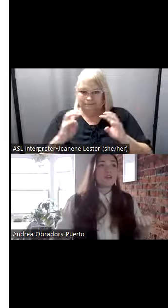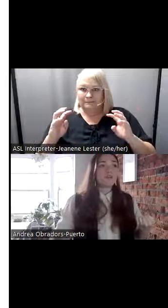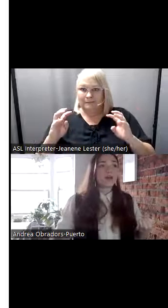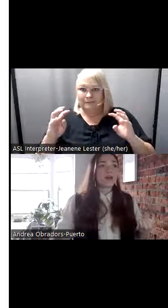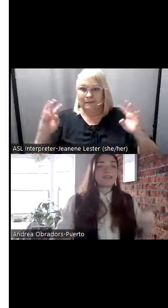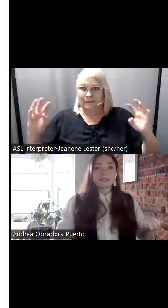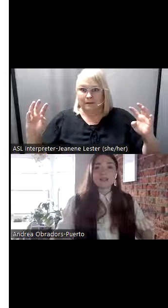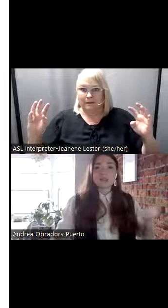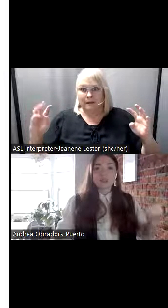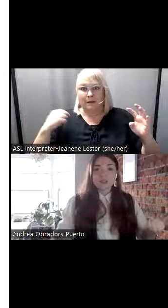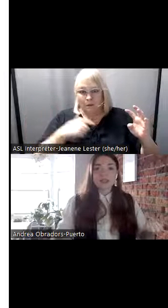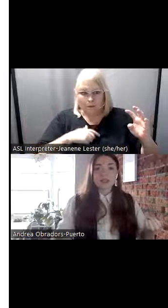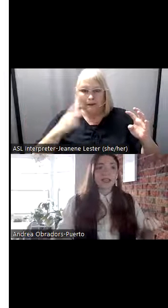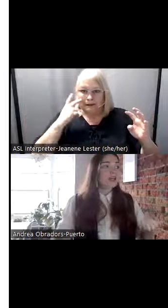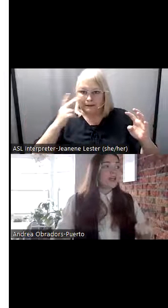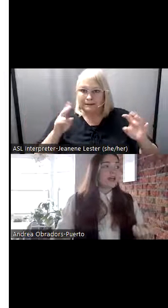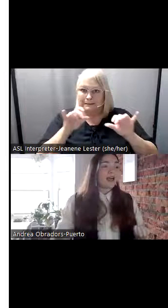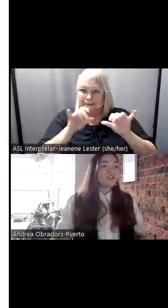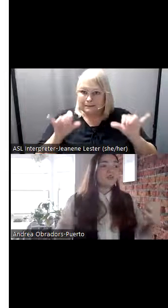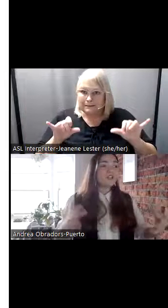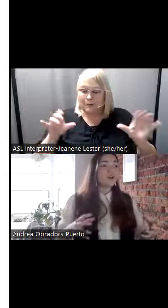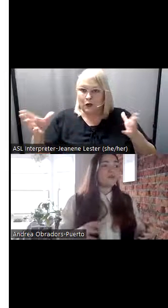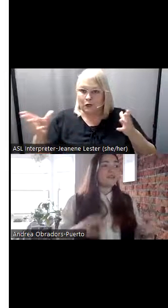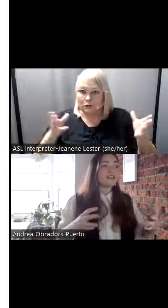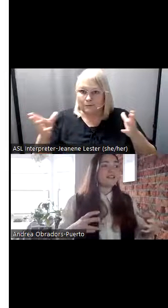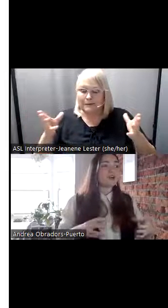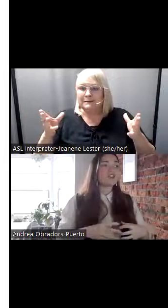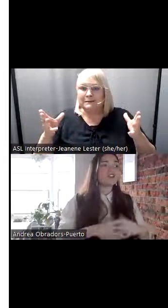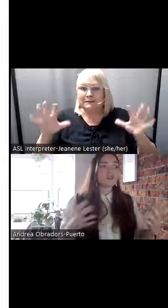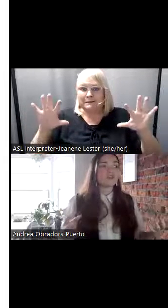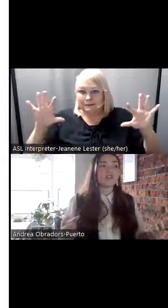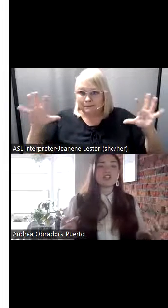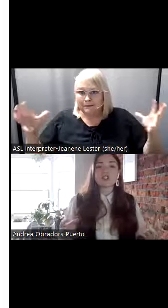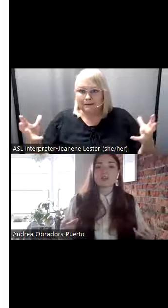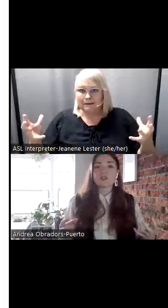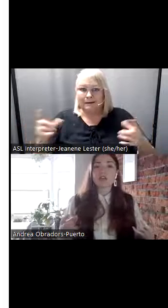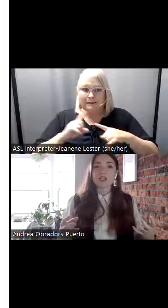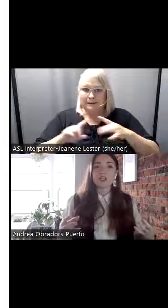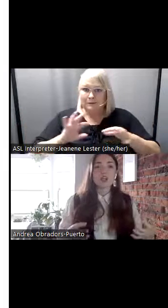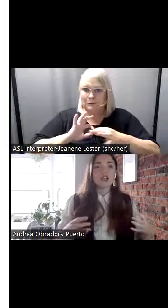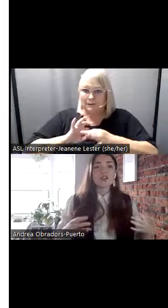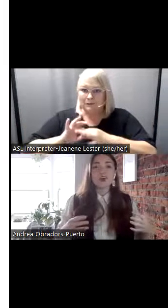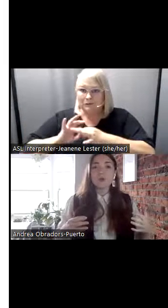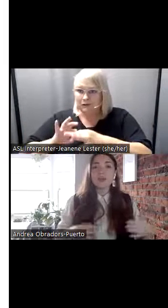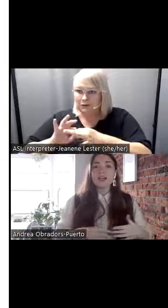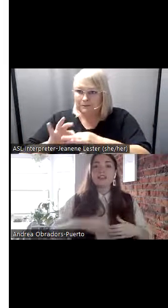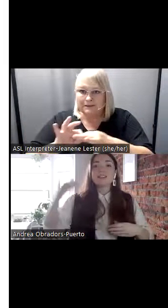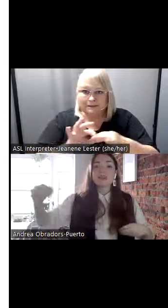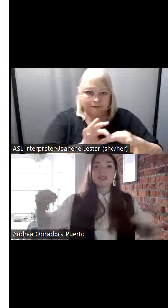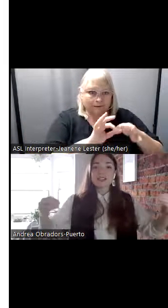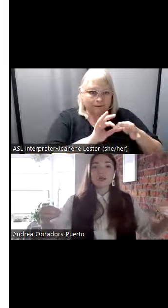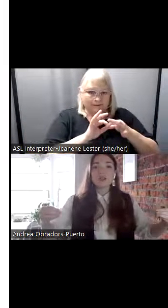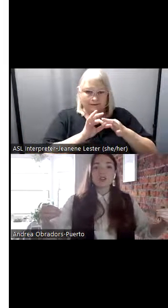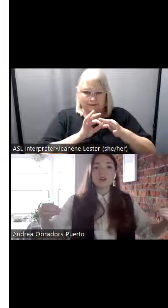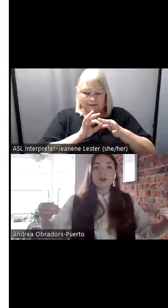We can find system or service design. And the focus of this is on the different relationships and reaction, not only the